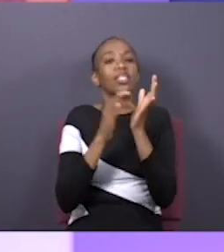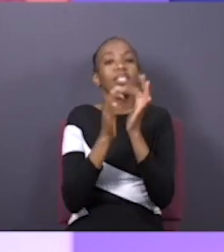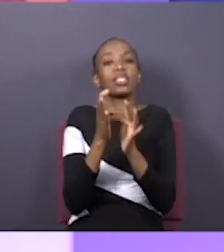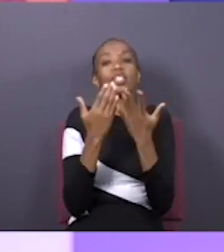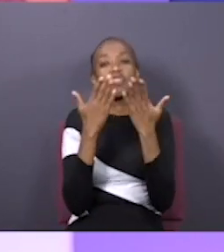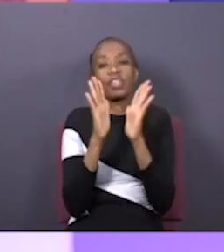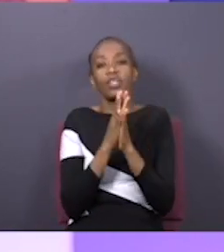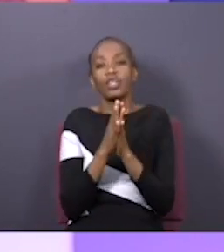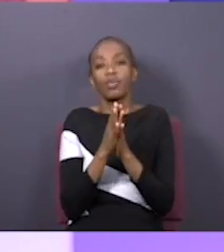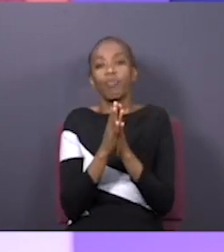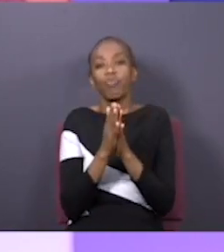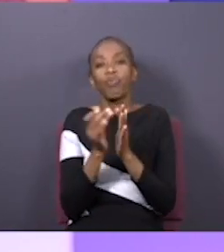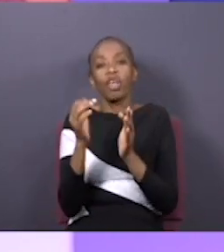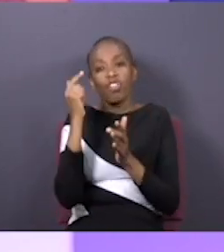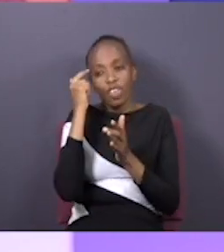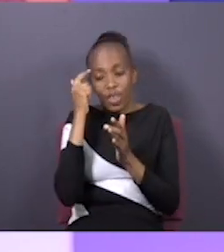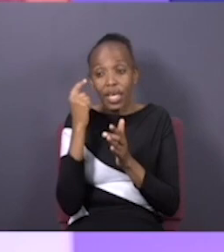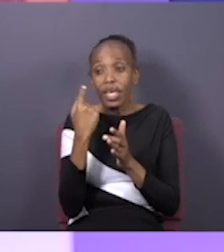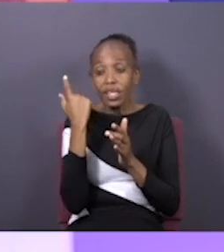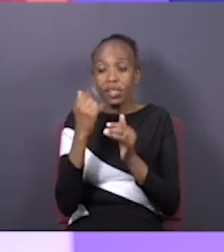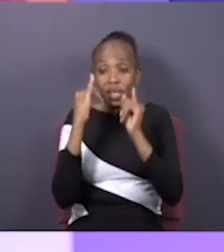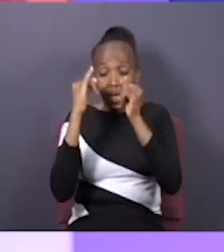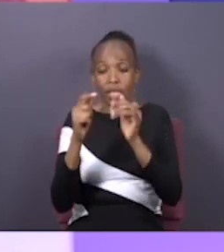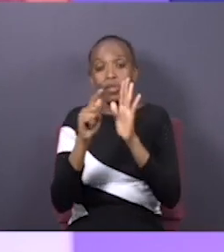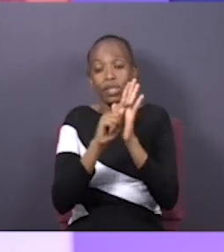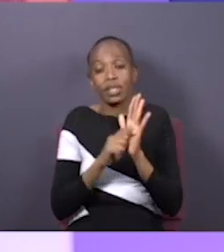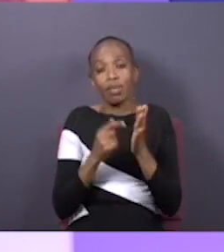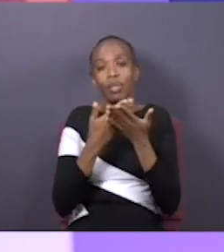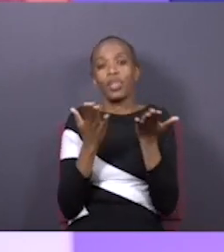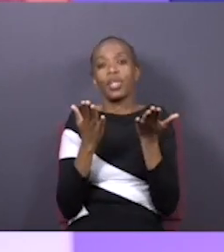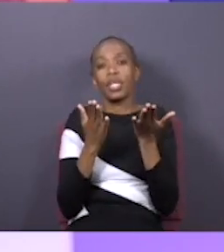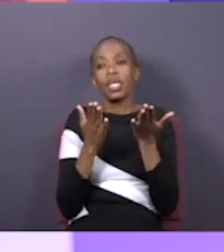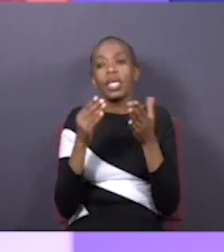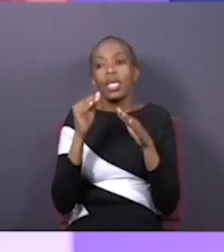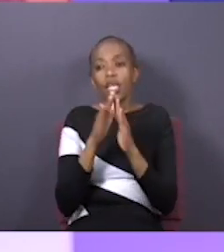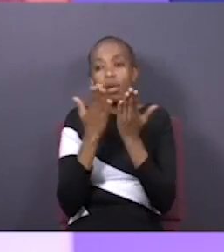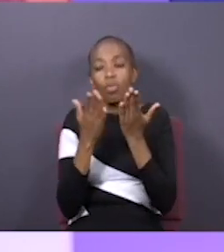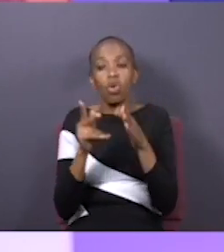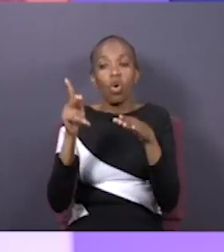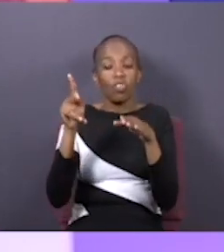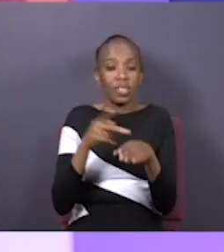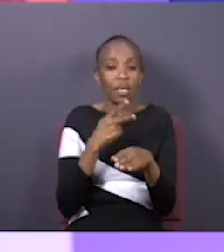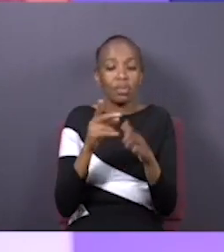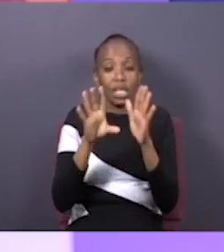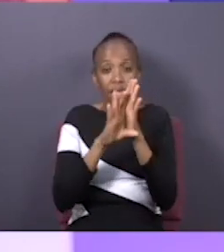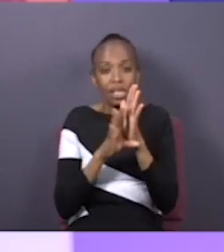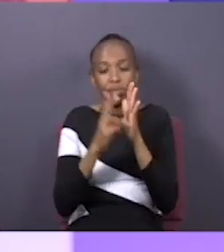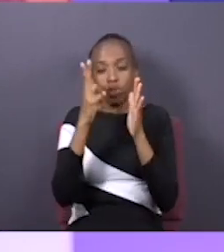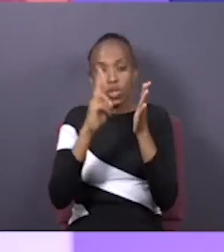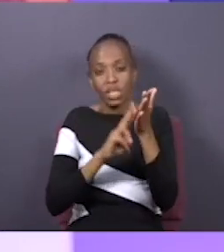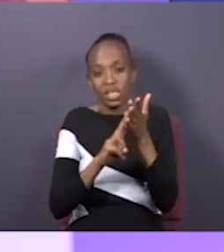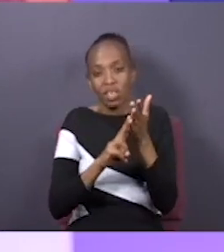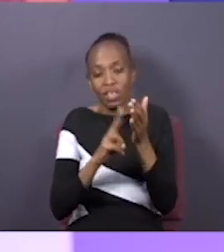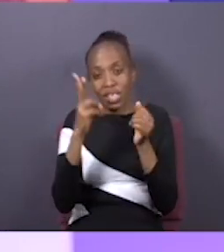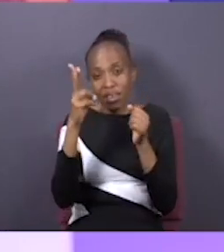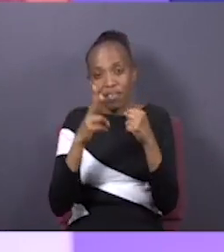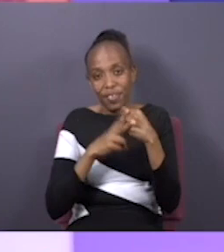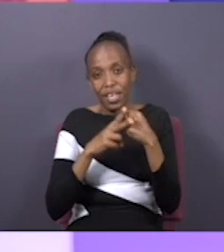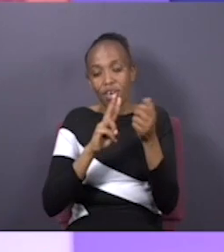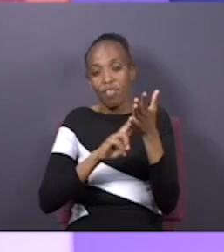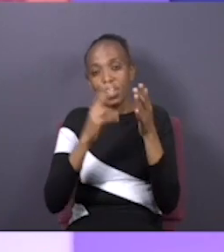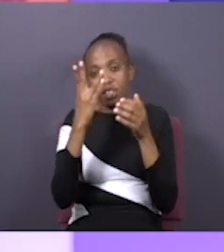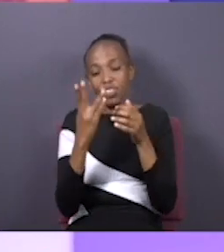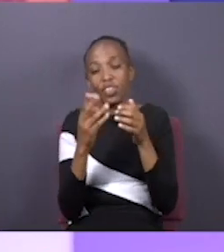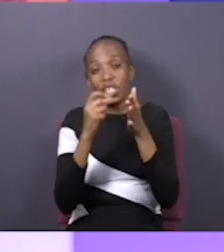Jesus. And if you think it is only a New Testament thing, in the book of Psalms, 27, verse 4, it is